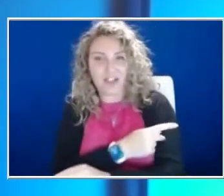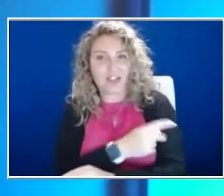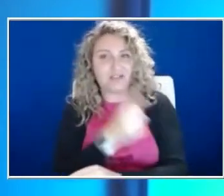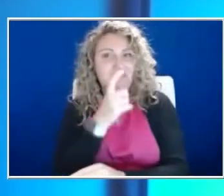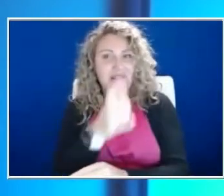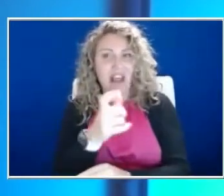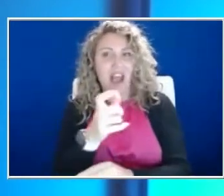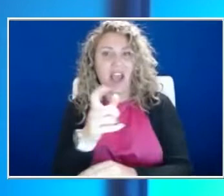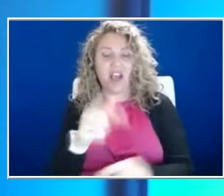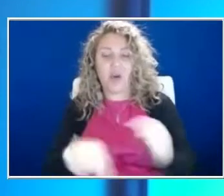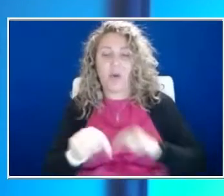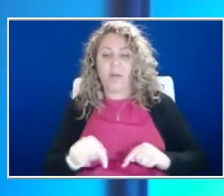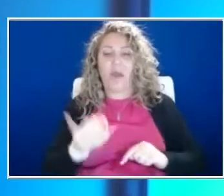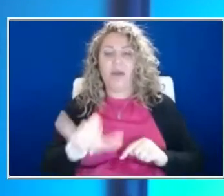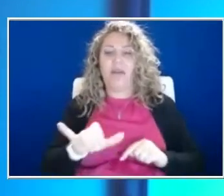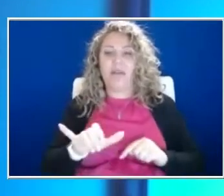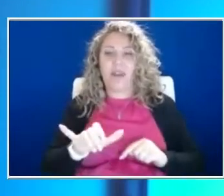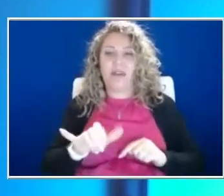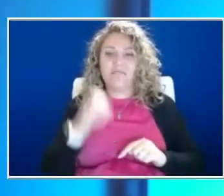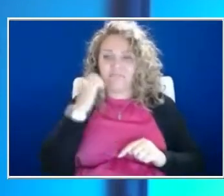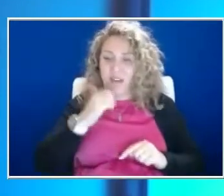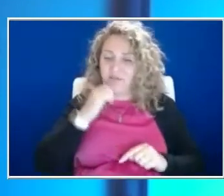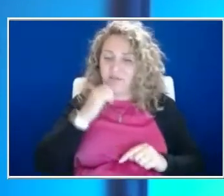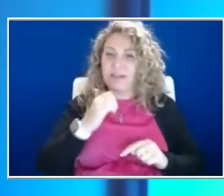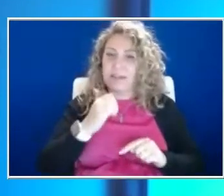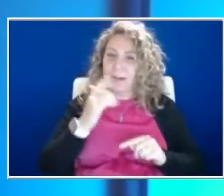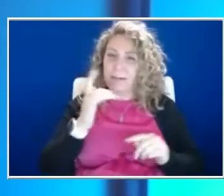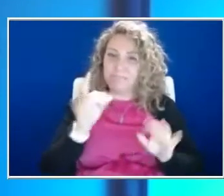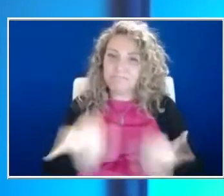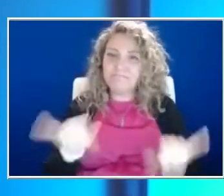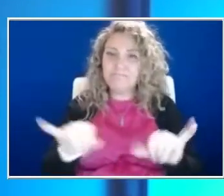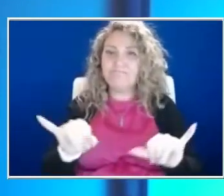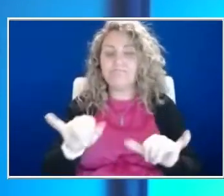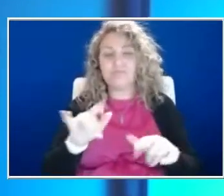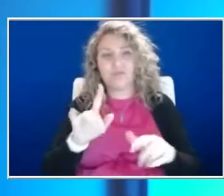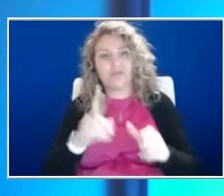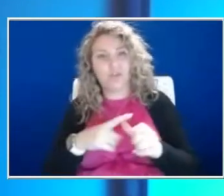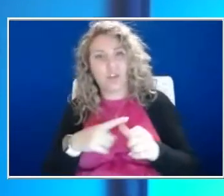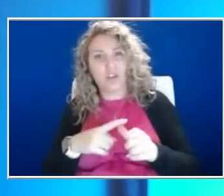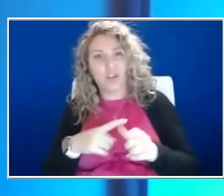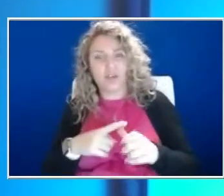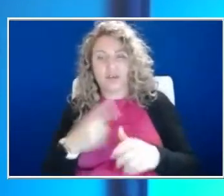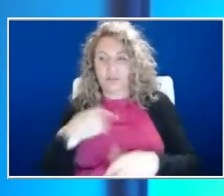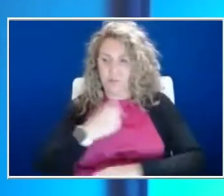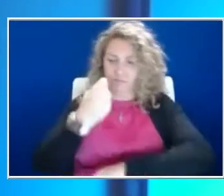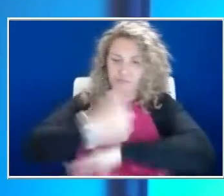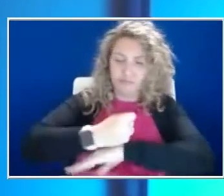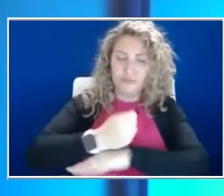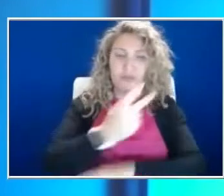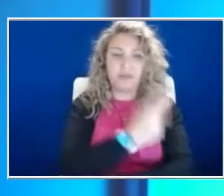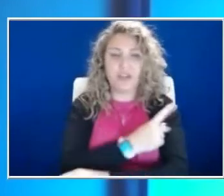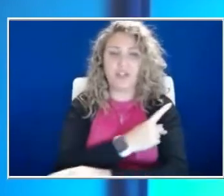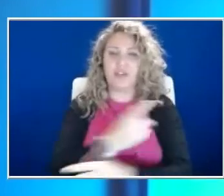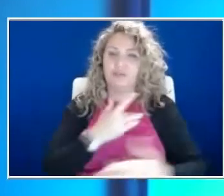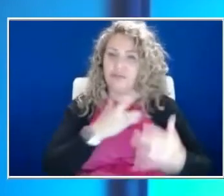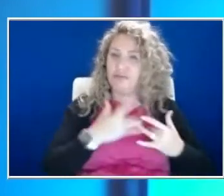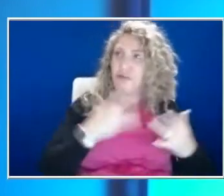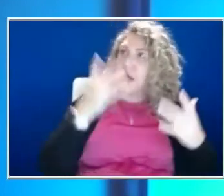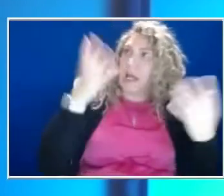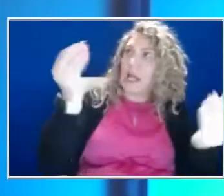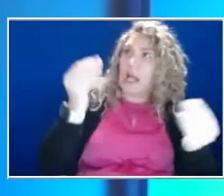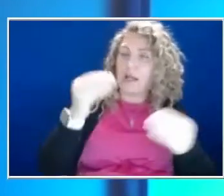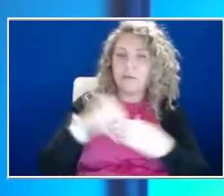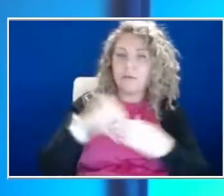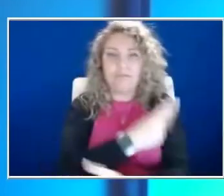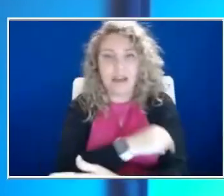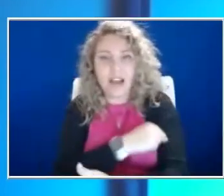that routine. And, you know, at first it was because we shut down. Patients were concerned about coming back out, especially into hospital facilities